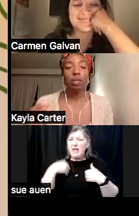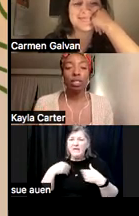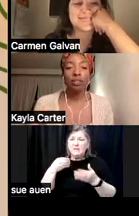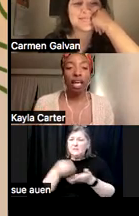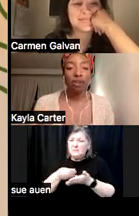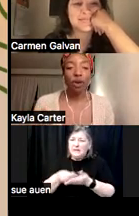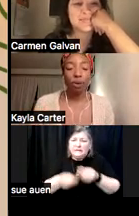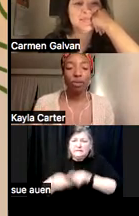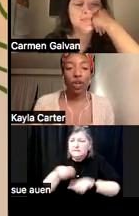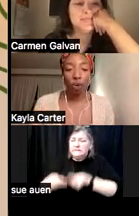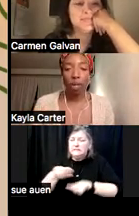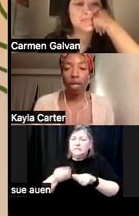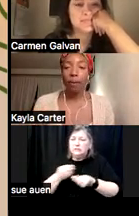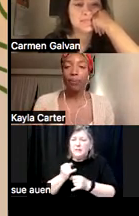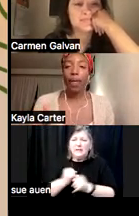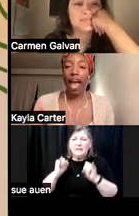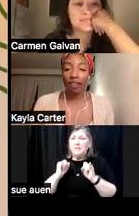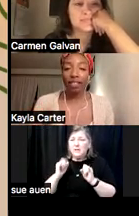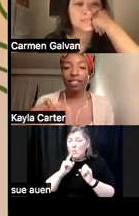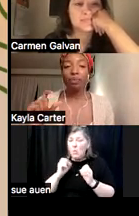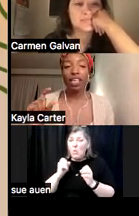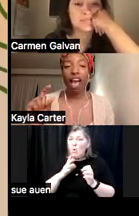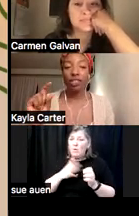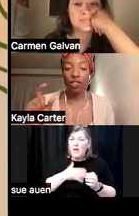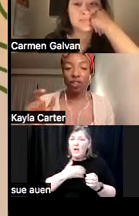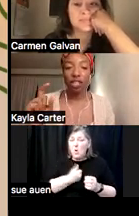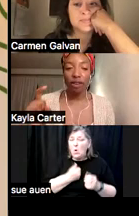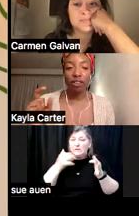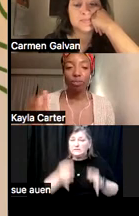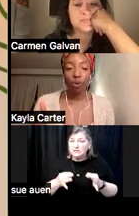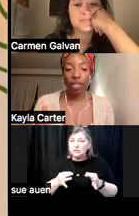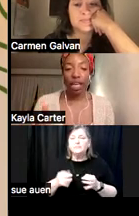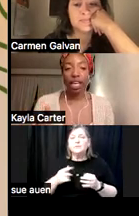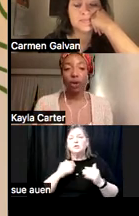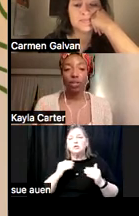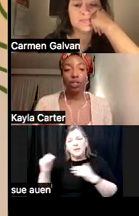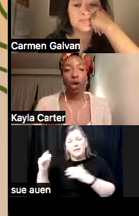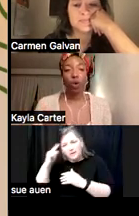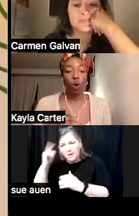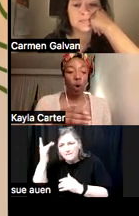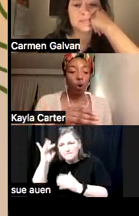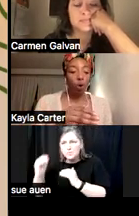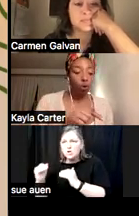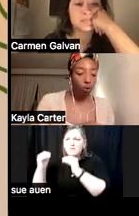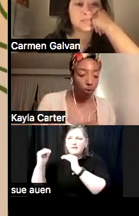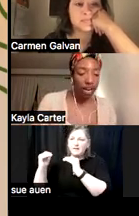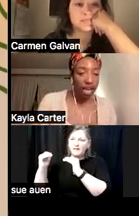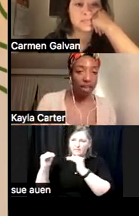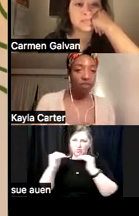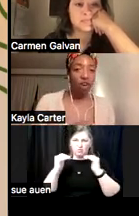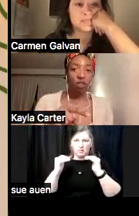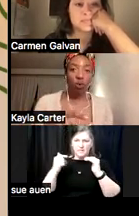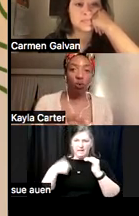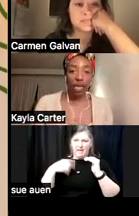be able to live a life on your own term, having to be a certain level of brilliant in order to know, who can I